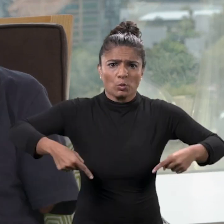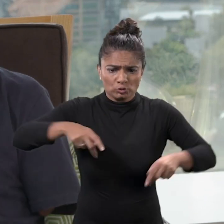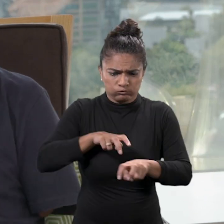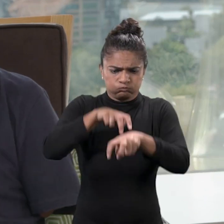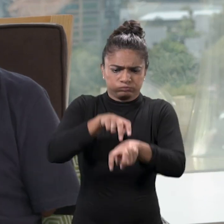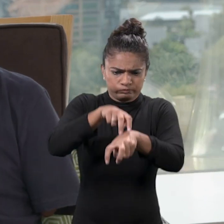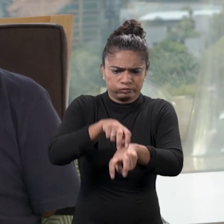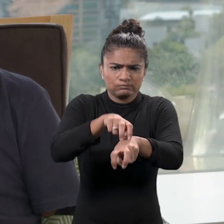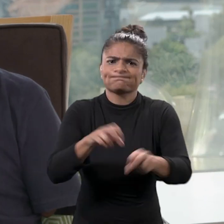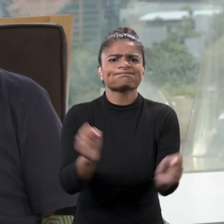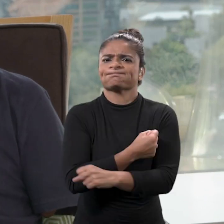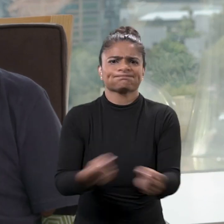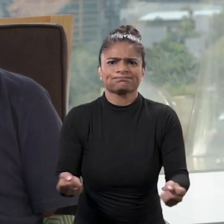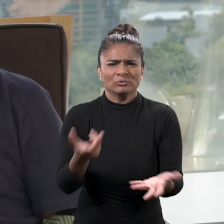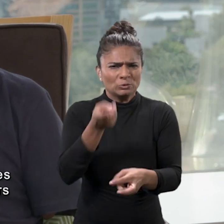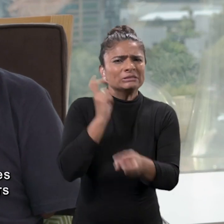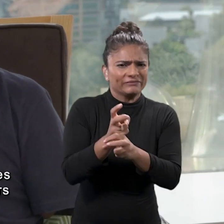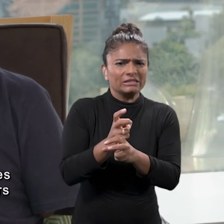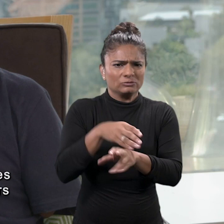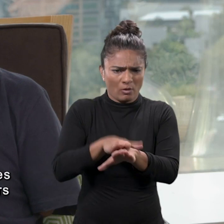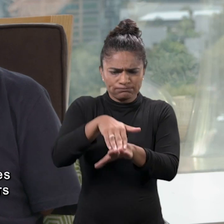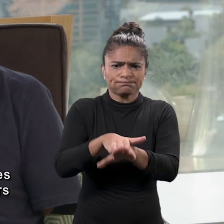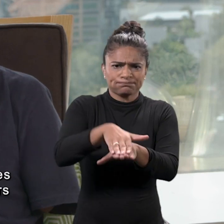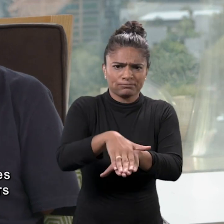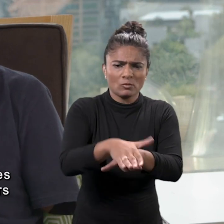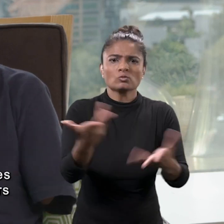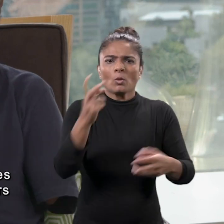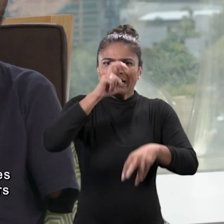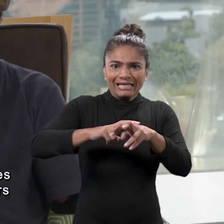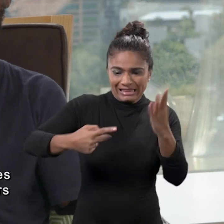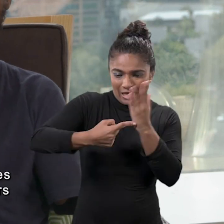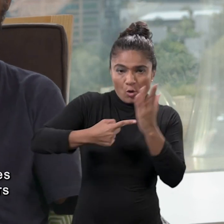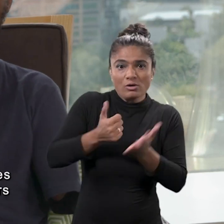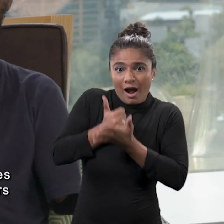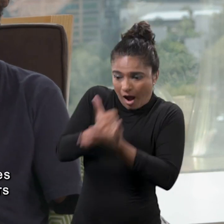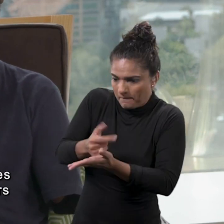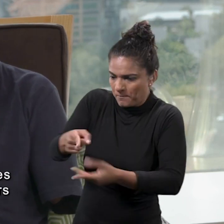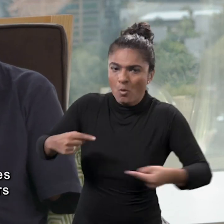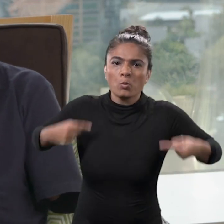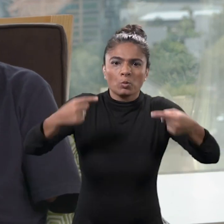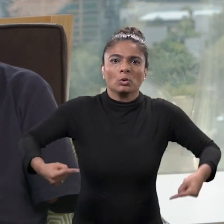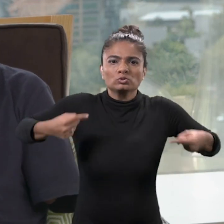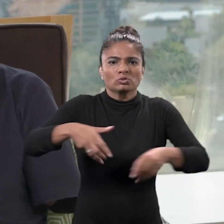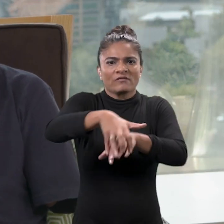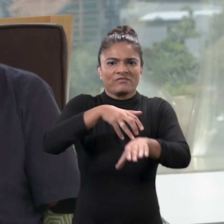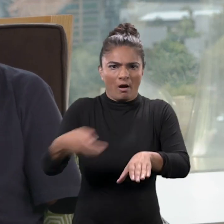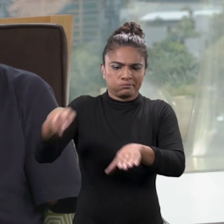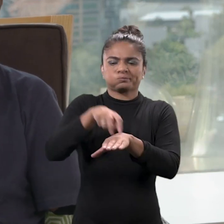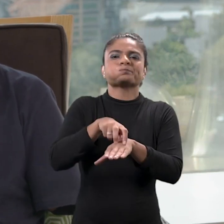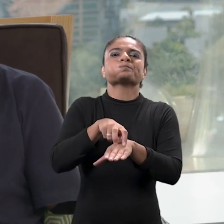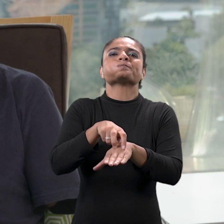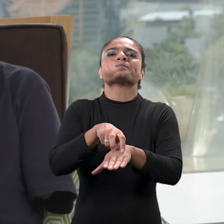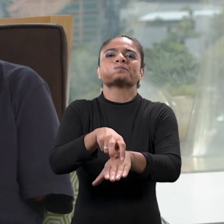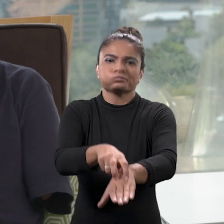land with a wheelchair. It will be very difficult. So now you need certain technologies to accommodate those type of farmers, because you can be a farmer and